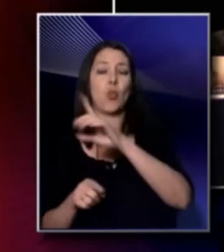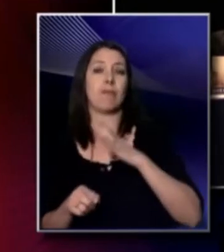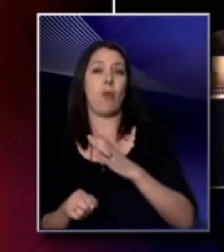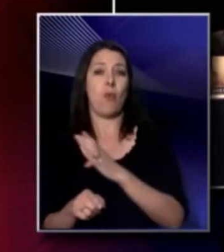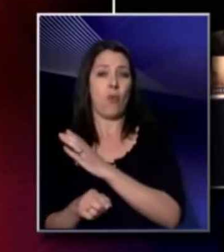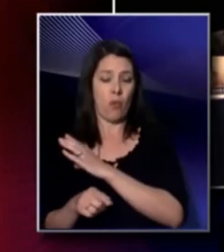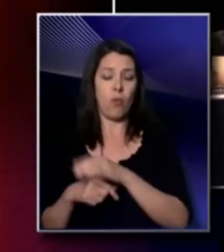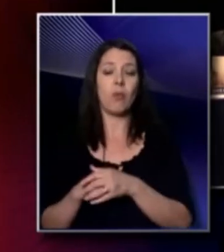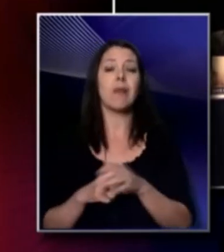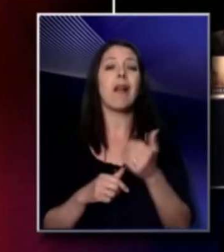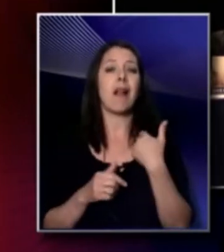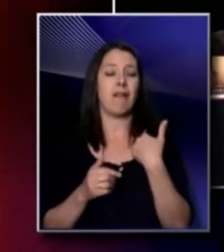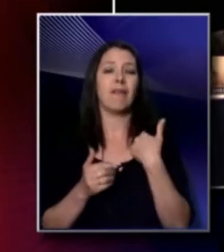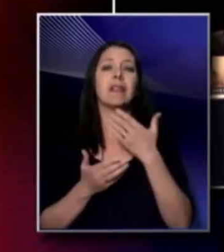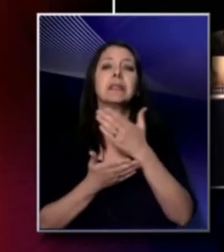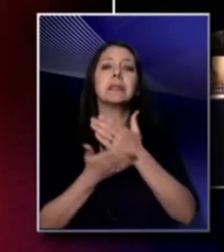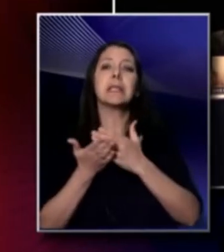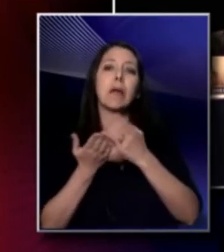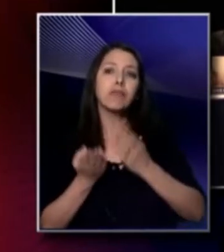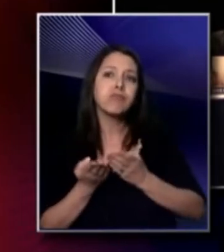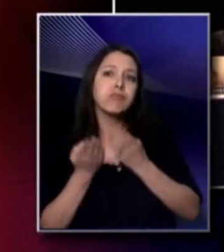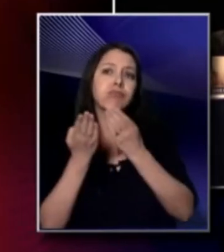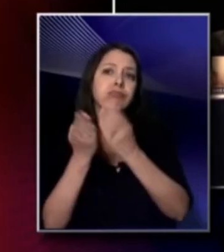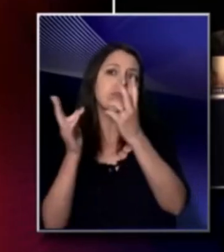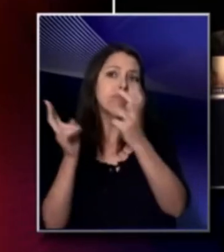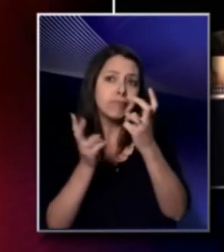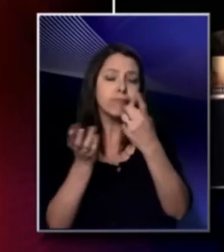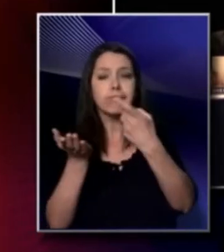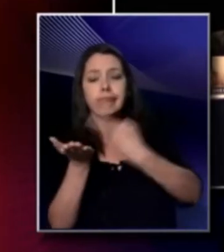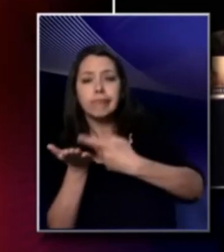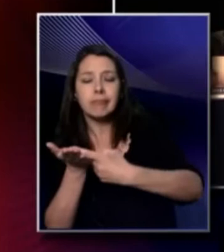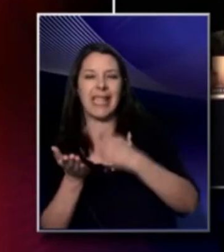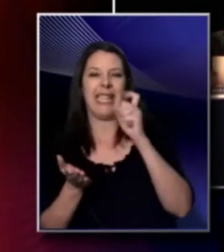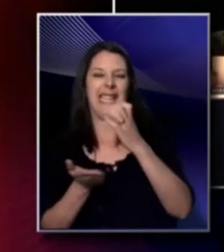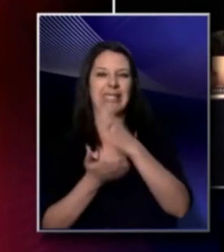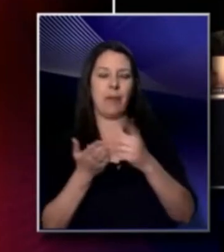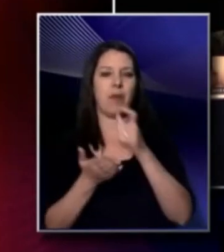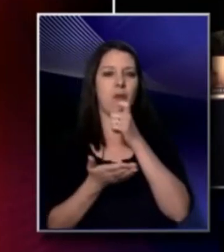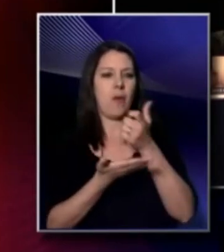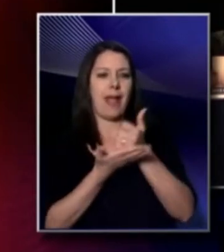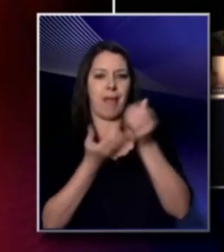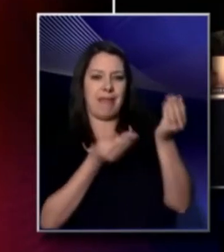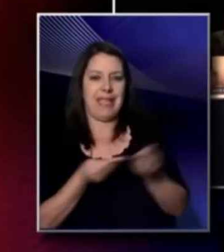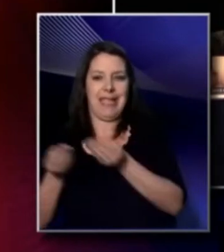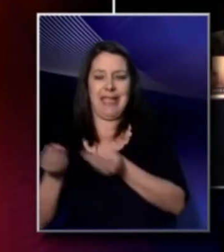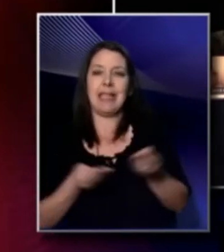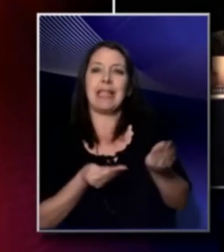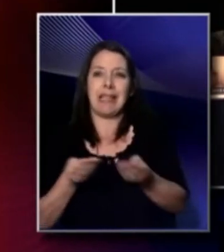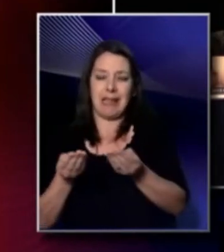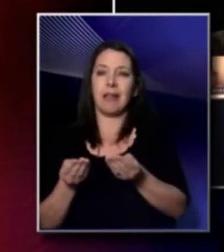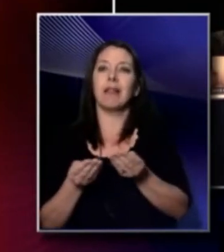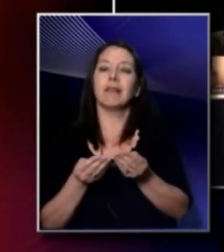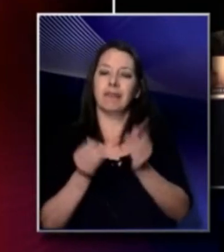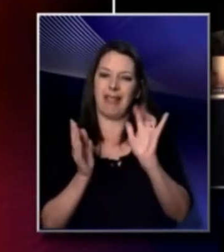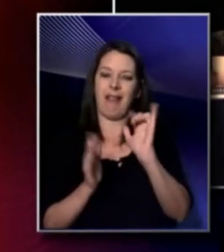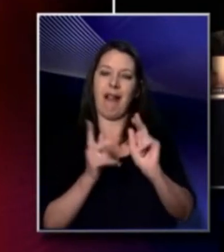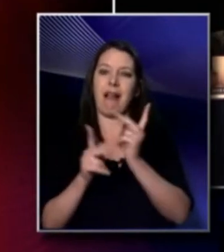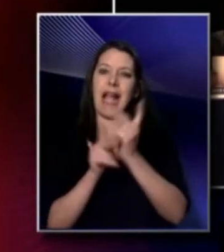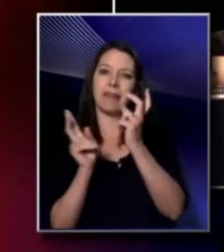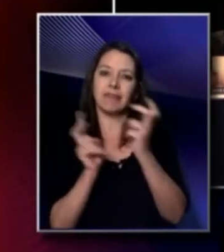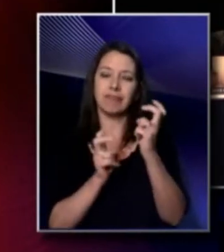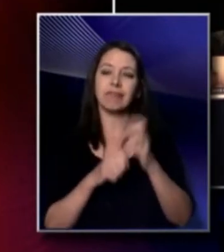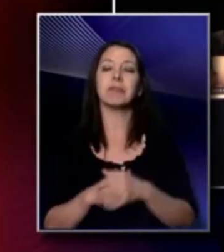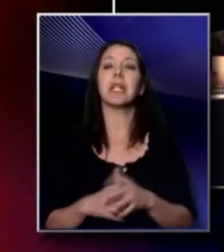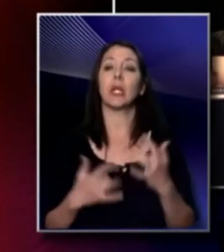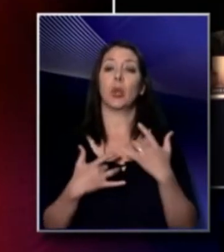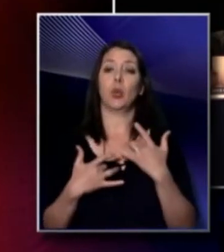There are things brought to the board, and we need somebody to kind of mediate these and the like. I think the